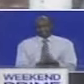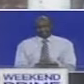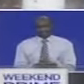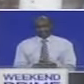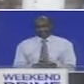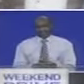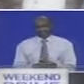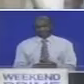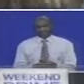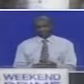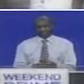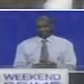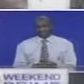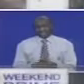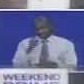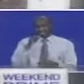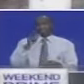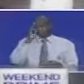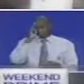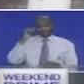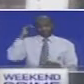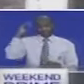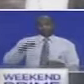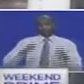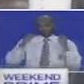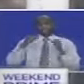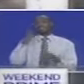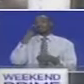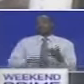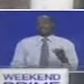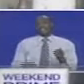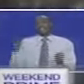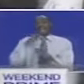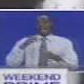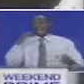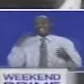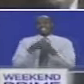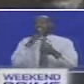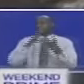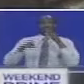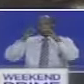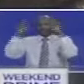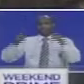Ile yule mkuu wa polisi anasema ni gari iligonga siji